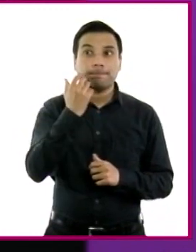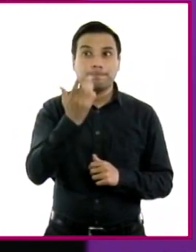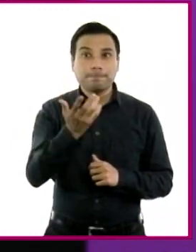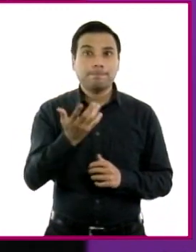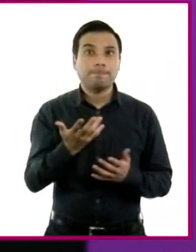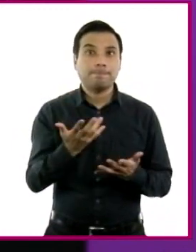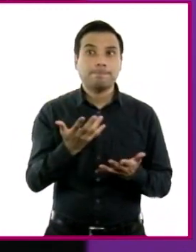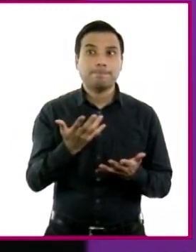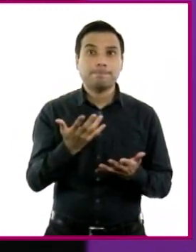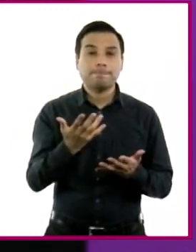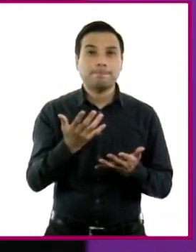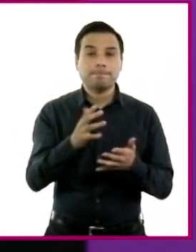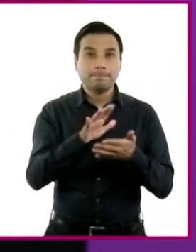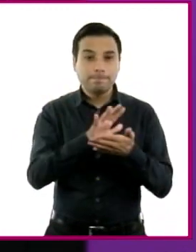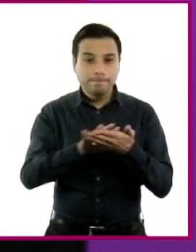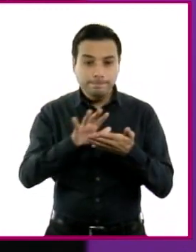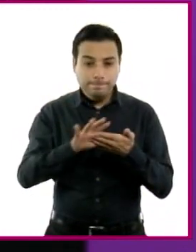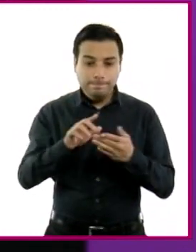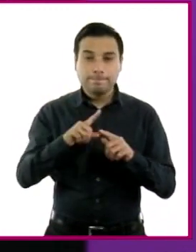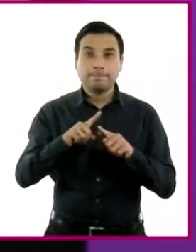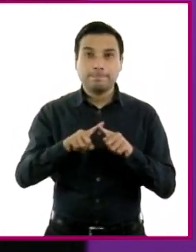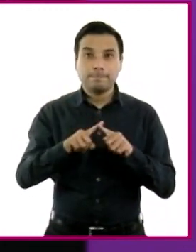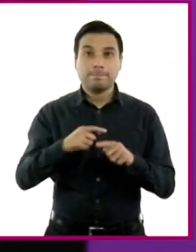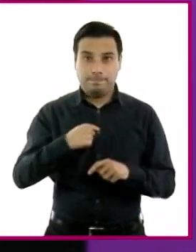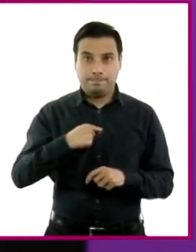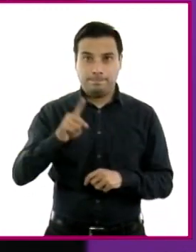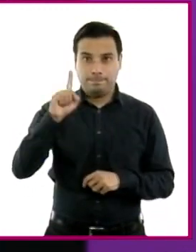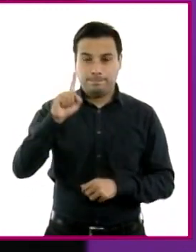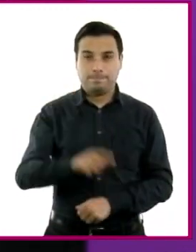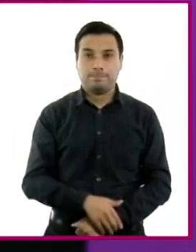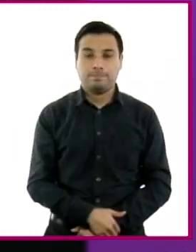for me? I will.